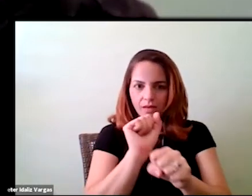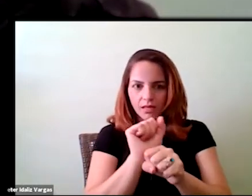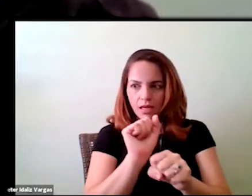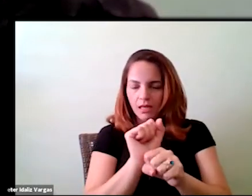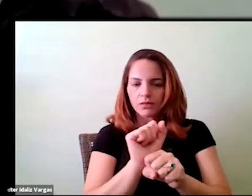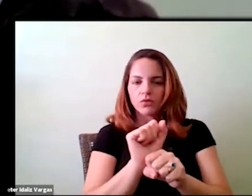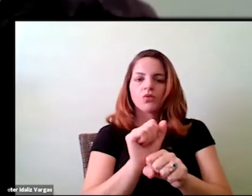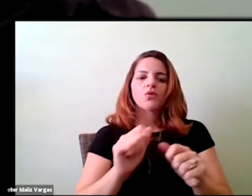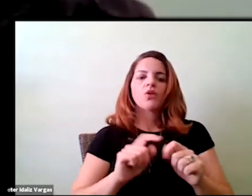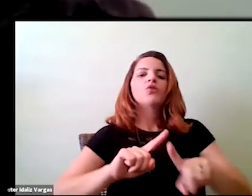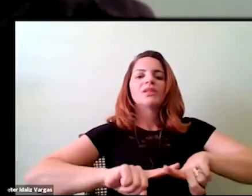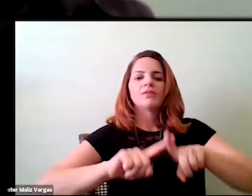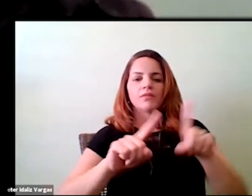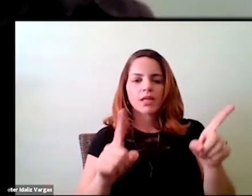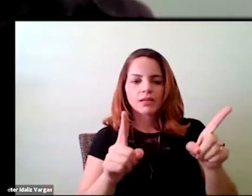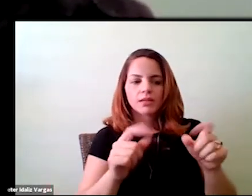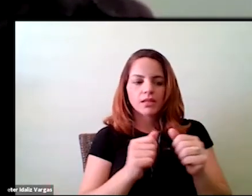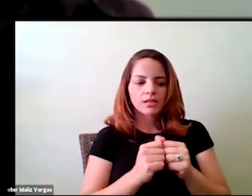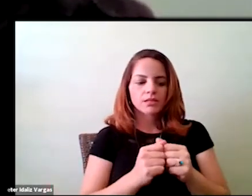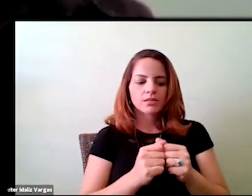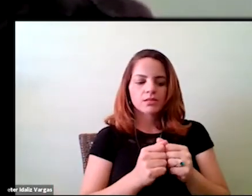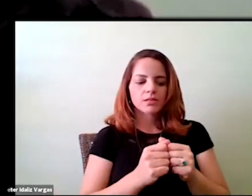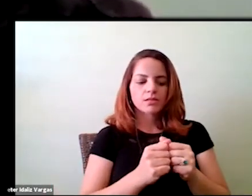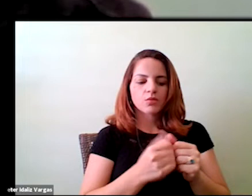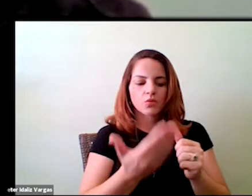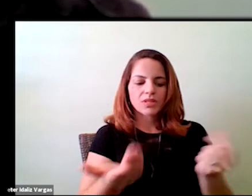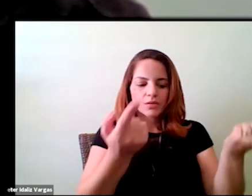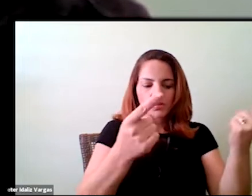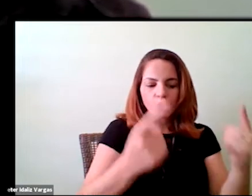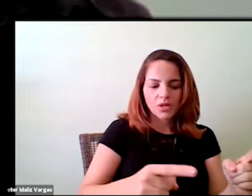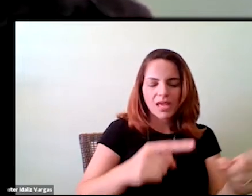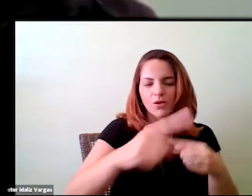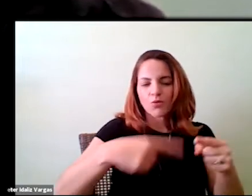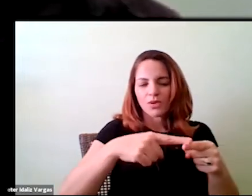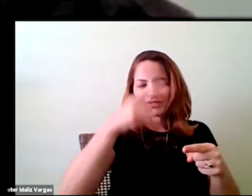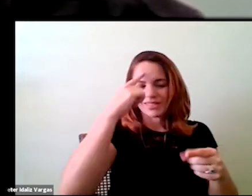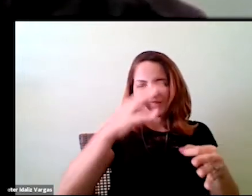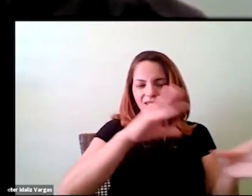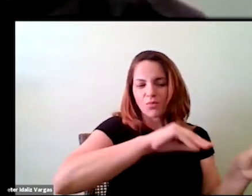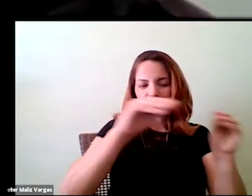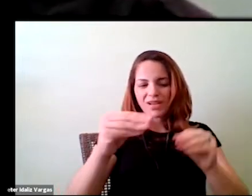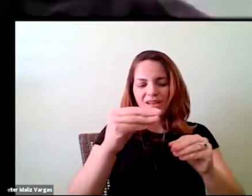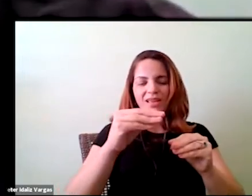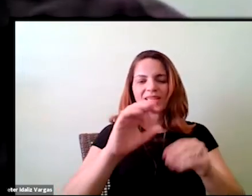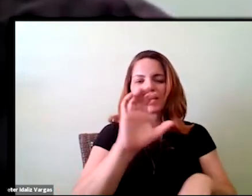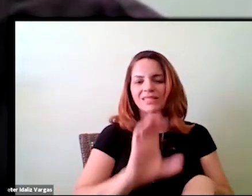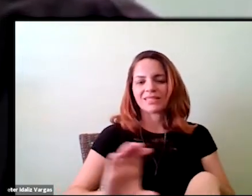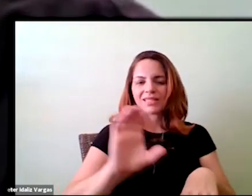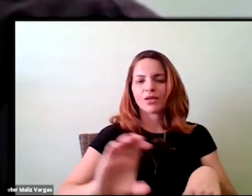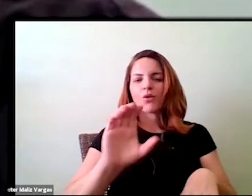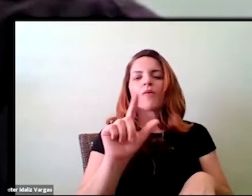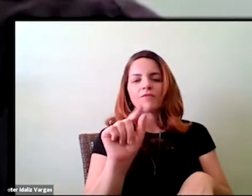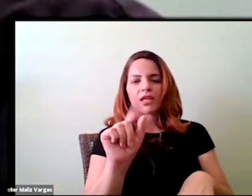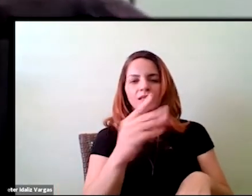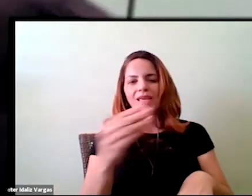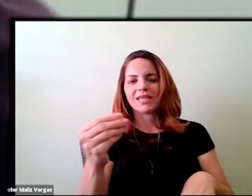early part of the 20th century and late 19th century. And a lot of that is documented here at Centro.